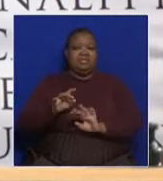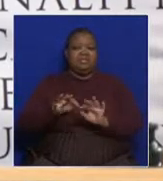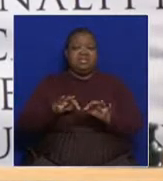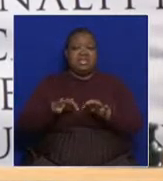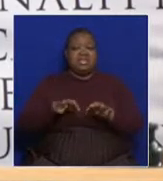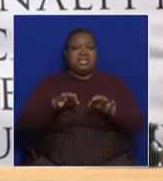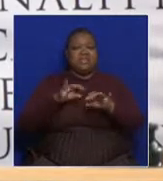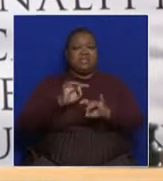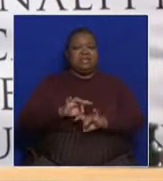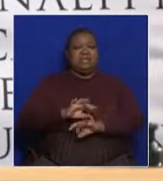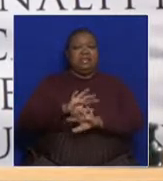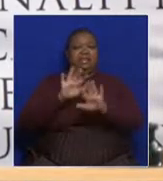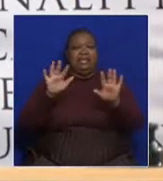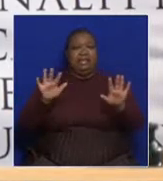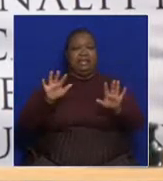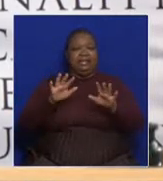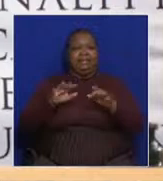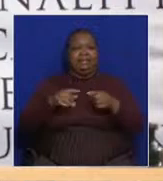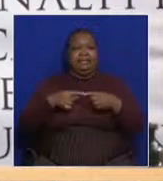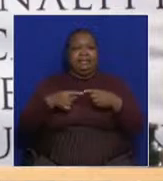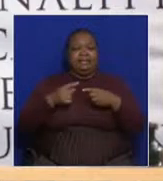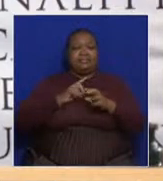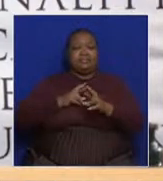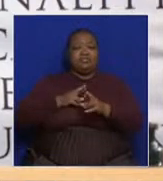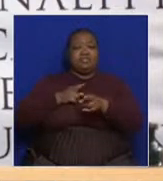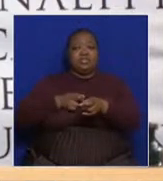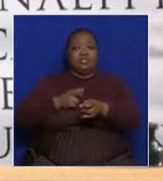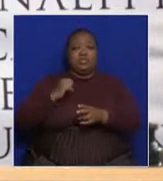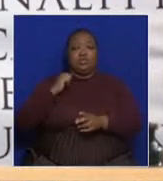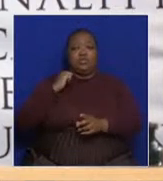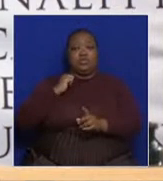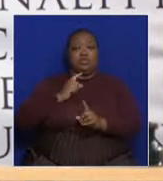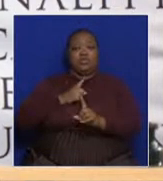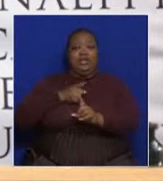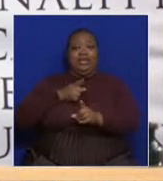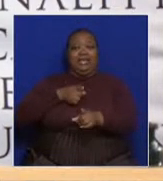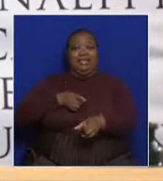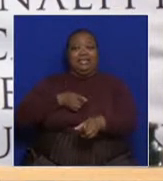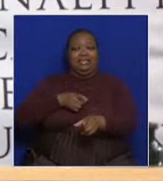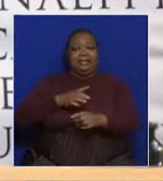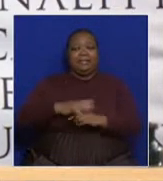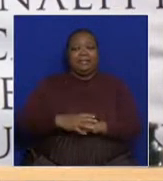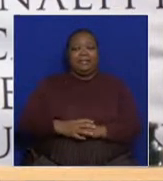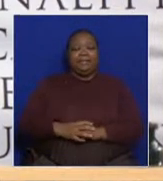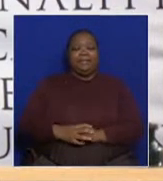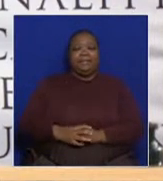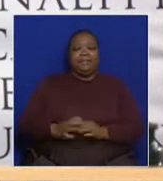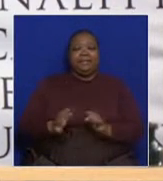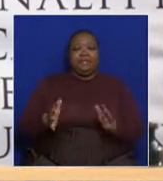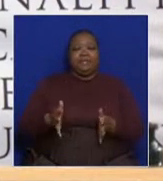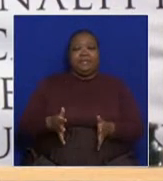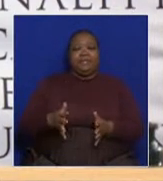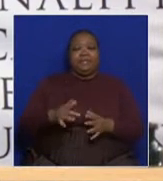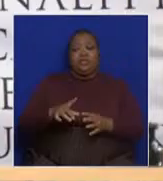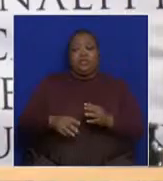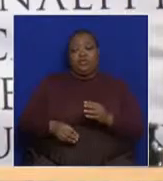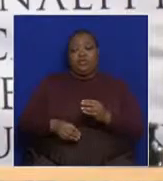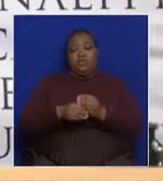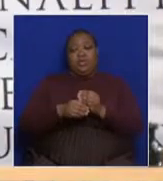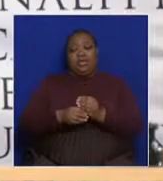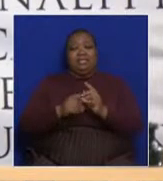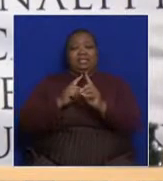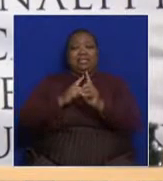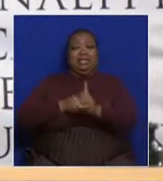either certain responses you gave yesterday, or to add to the responses you gave to the